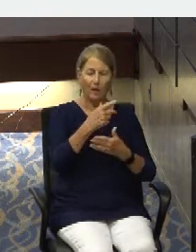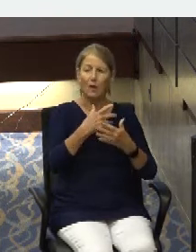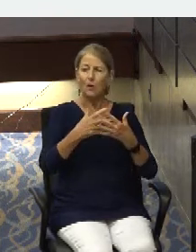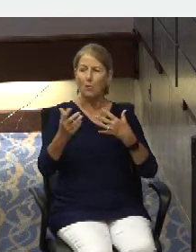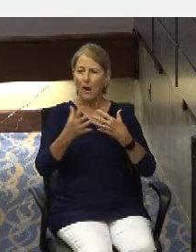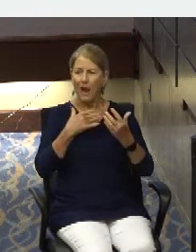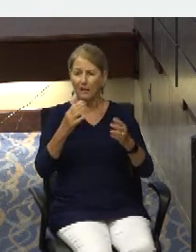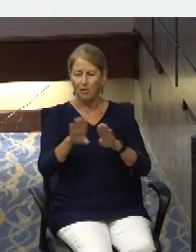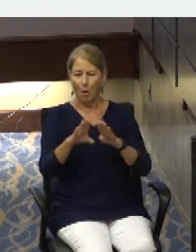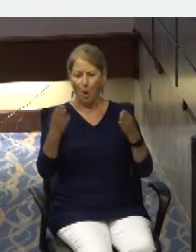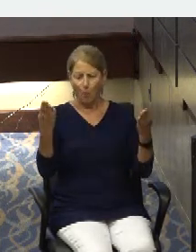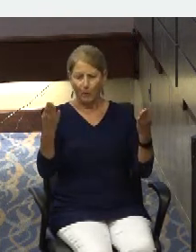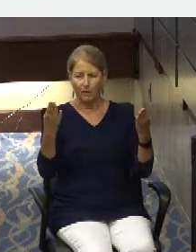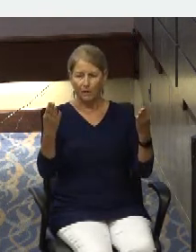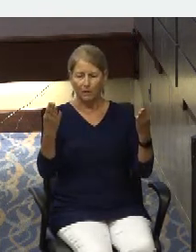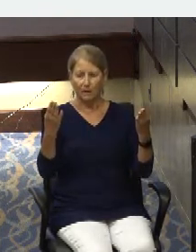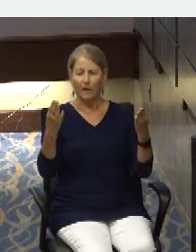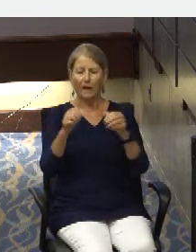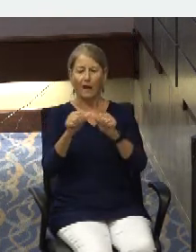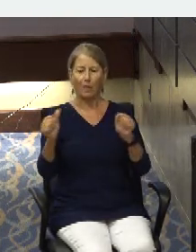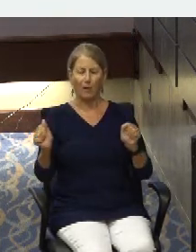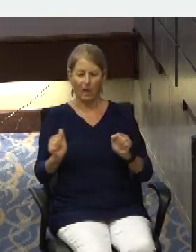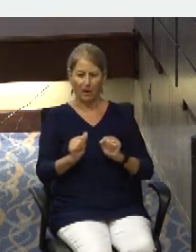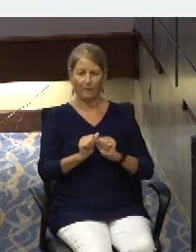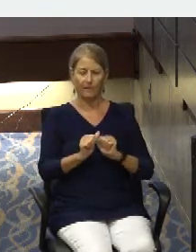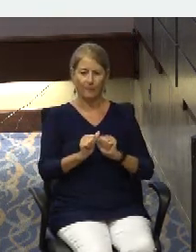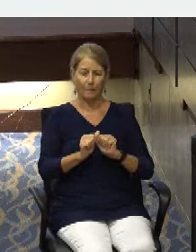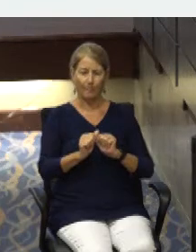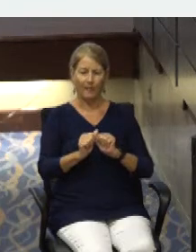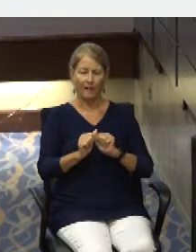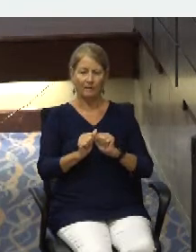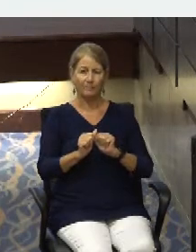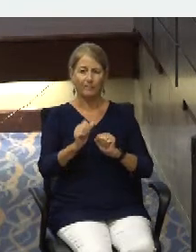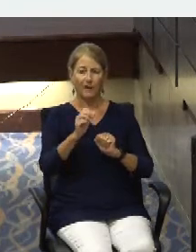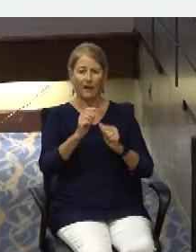space or detention areas or ponds.